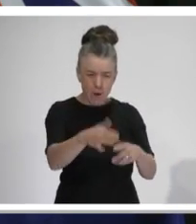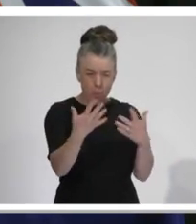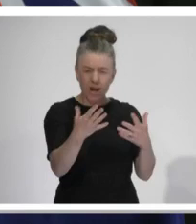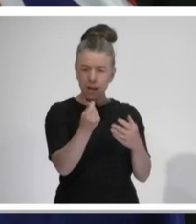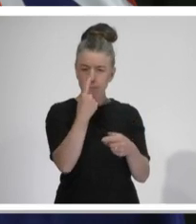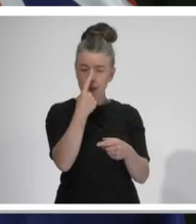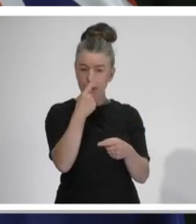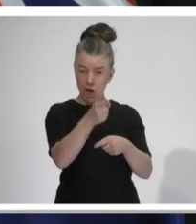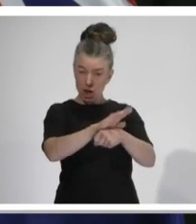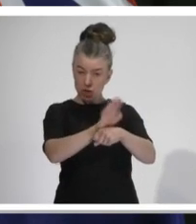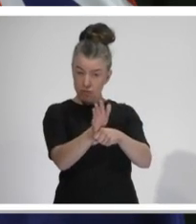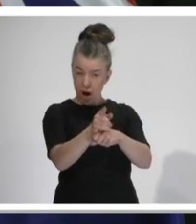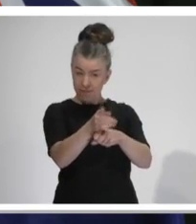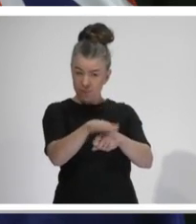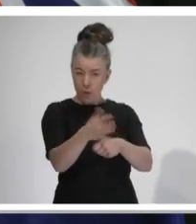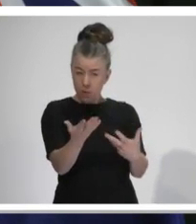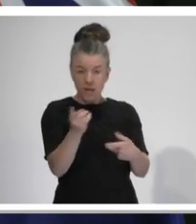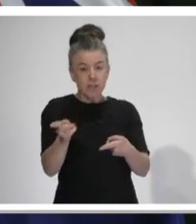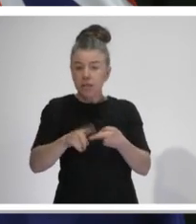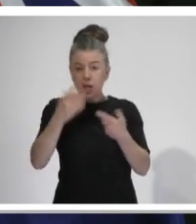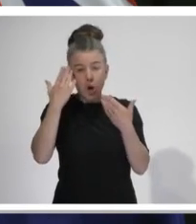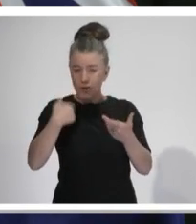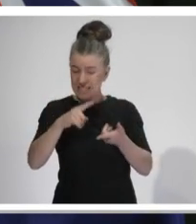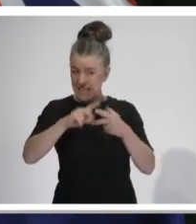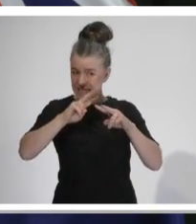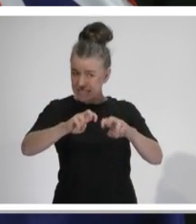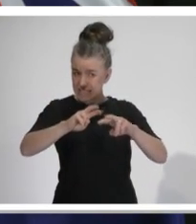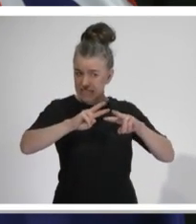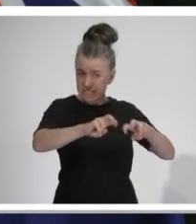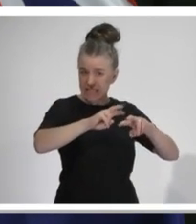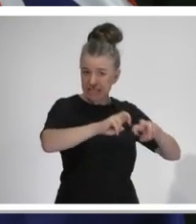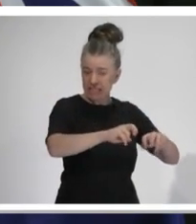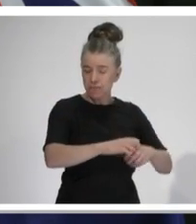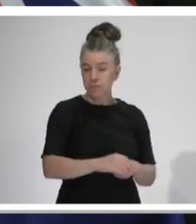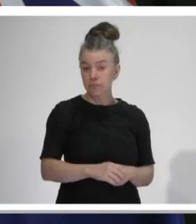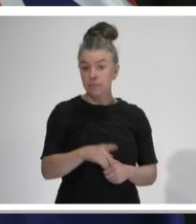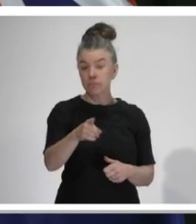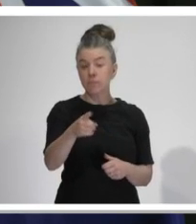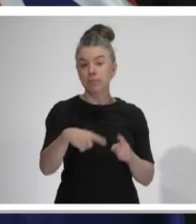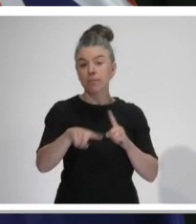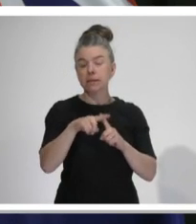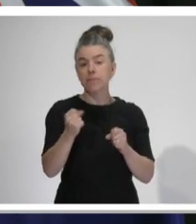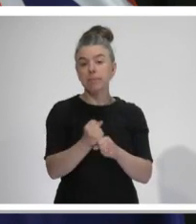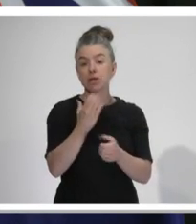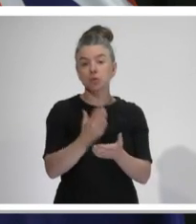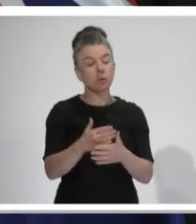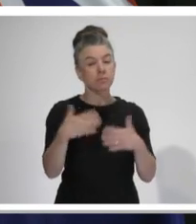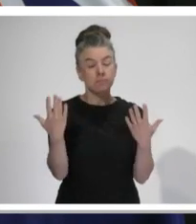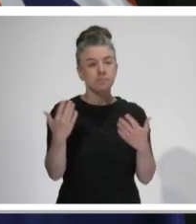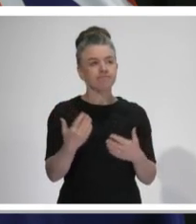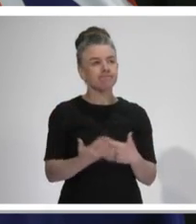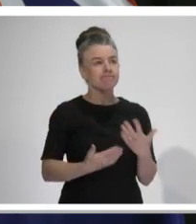identify, that work goes on for some cases. We also, I'll just finish the answer, we also need to make sure that we are